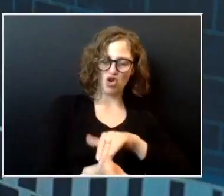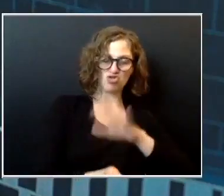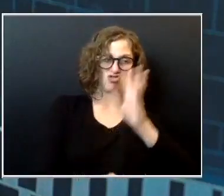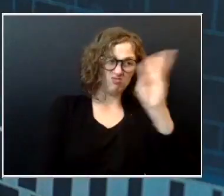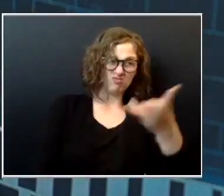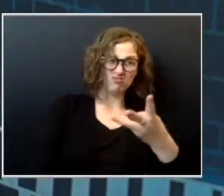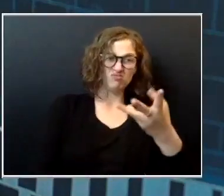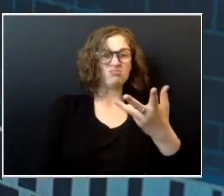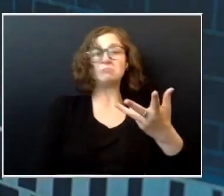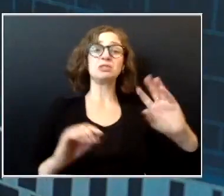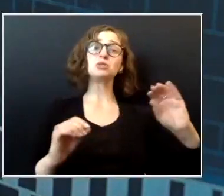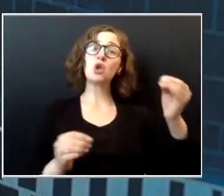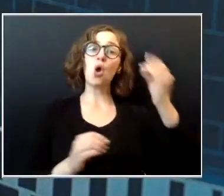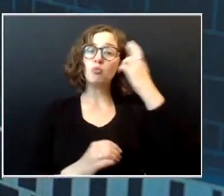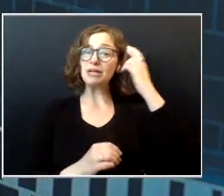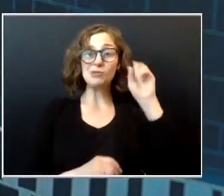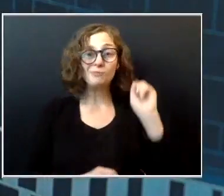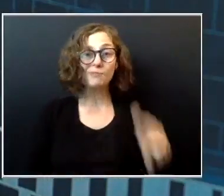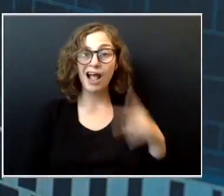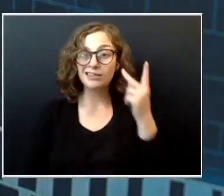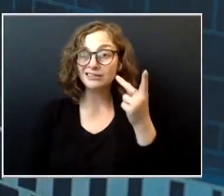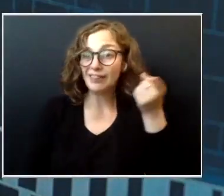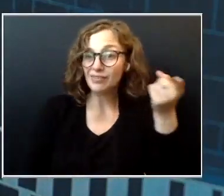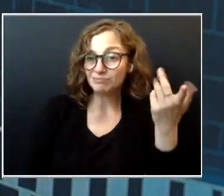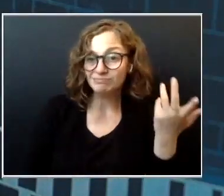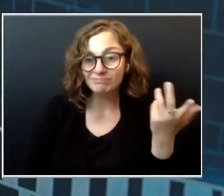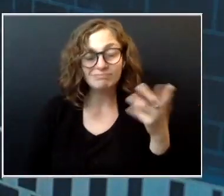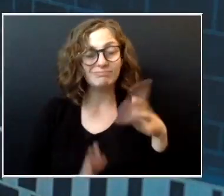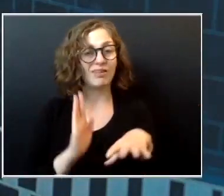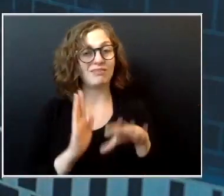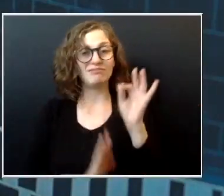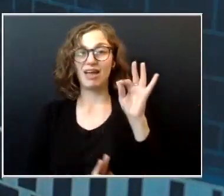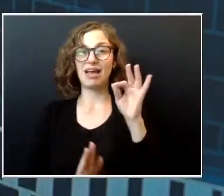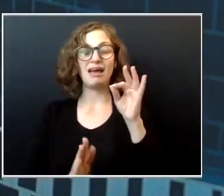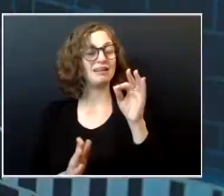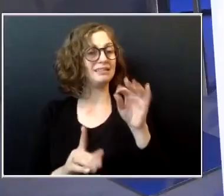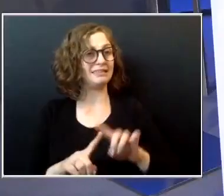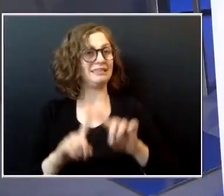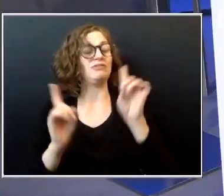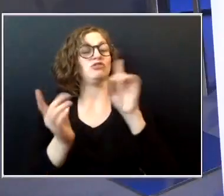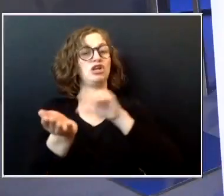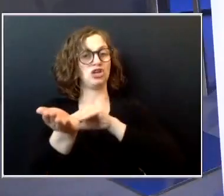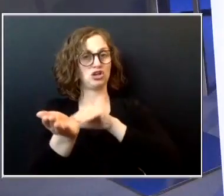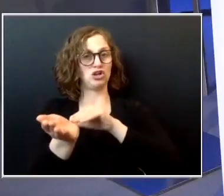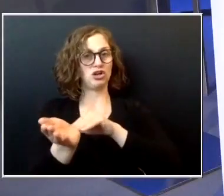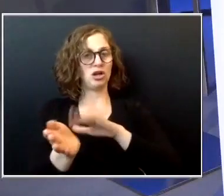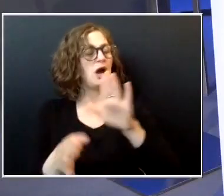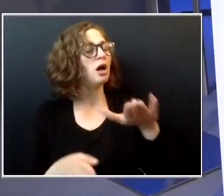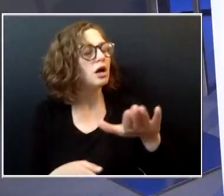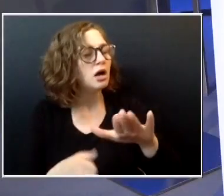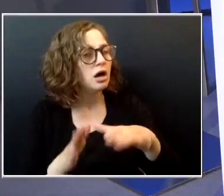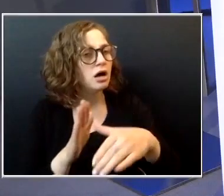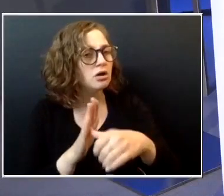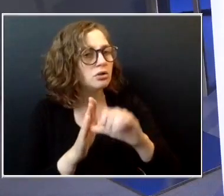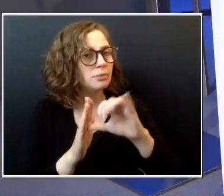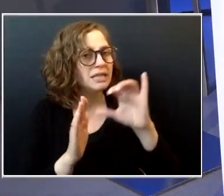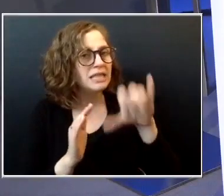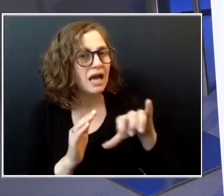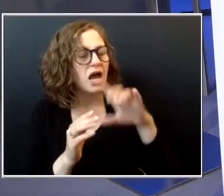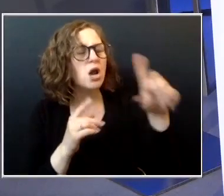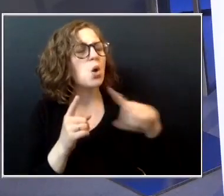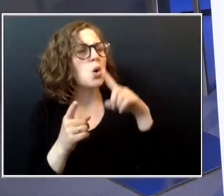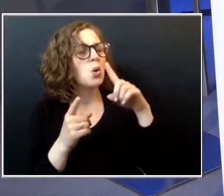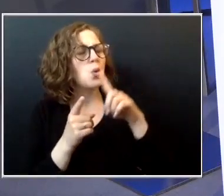physician that is, you know, not providing the best care for you, and you can always find another opinion. I'm sorry, you have to repeat that. When were women allowed to be a part of clinical